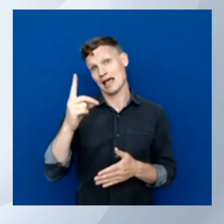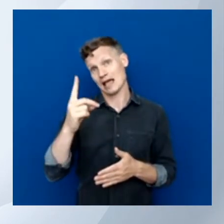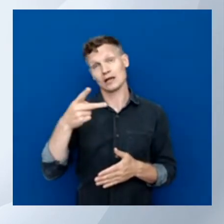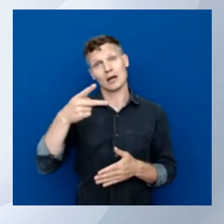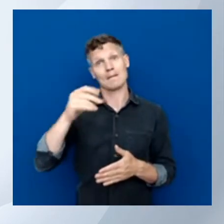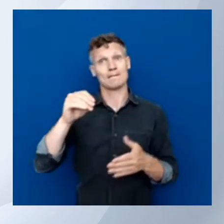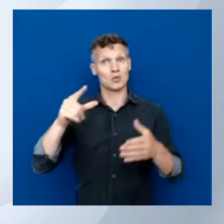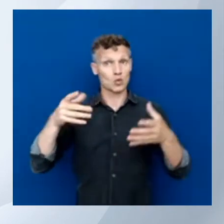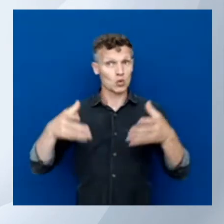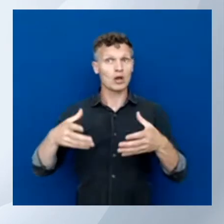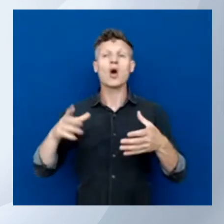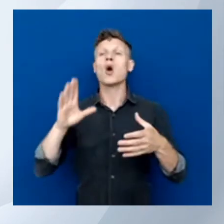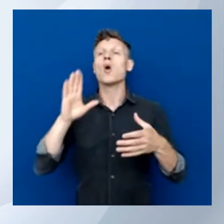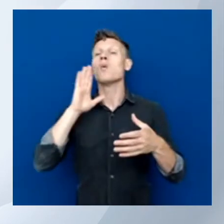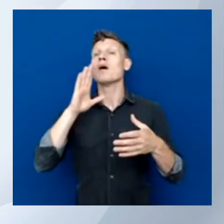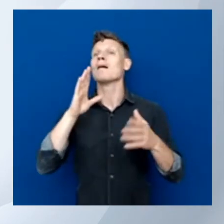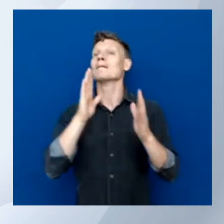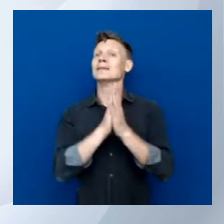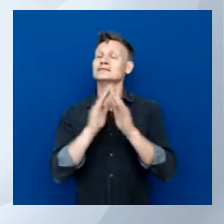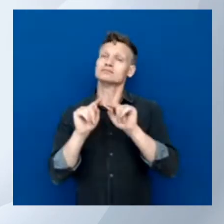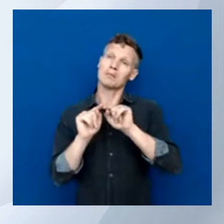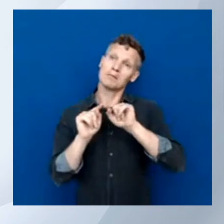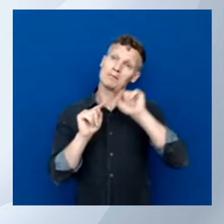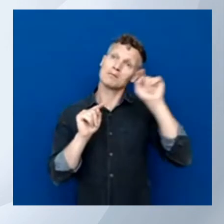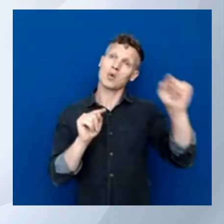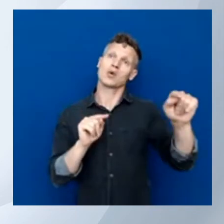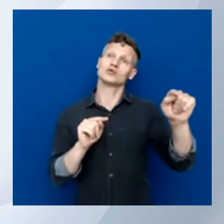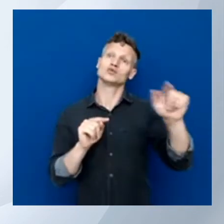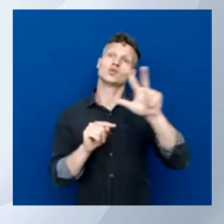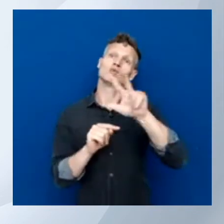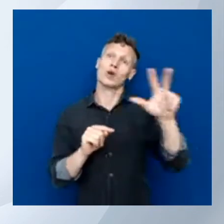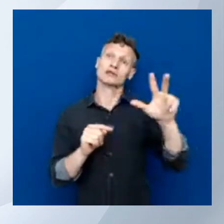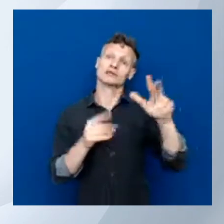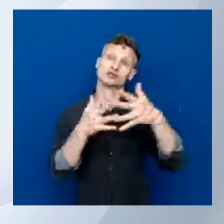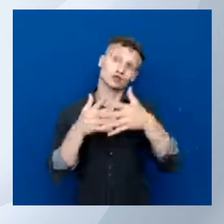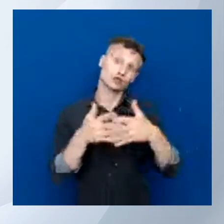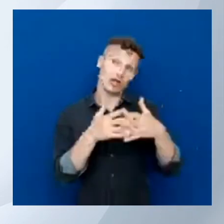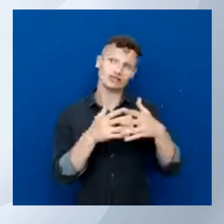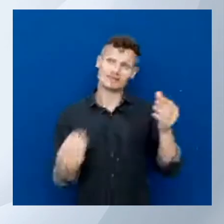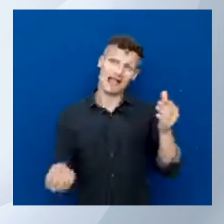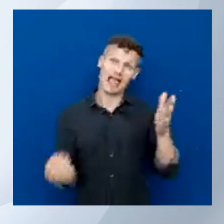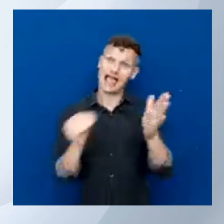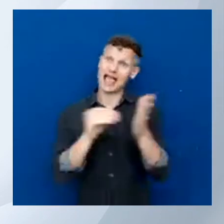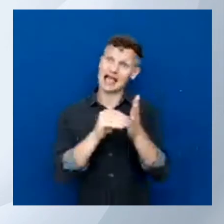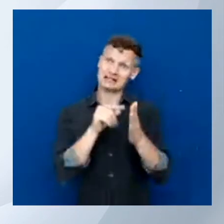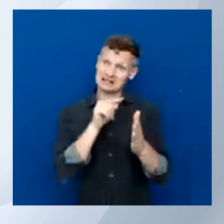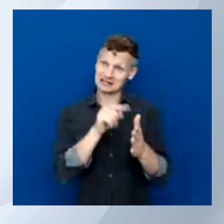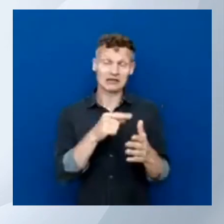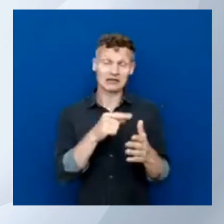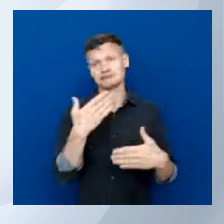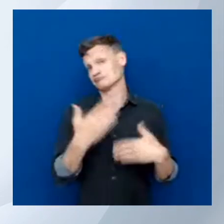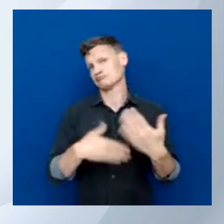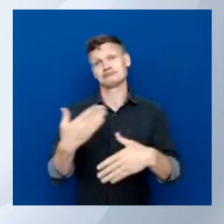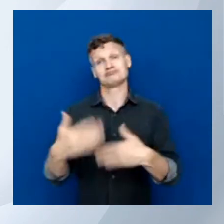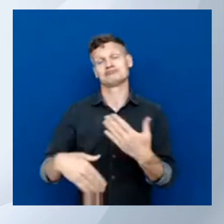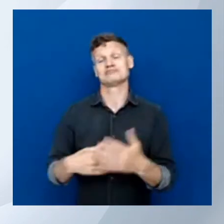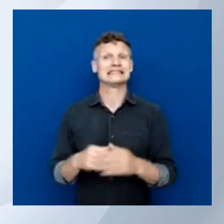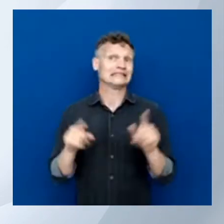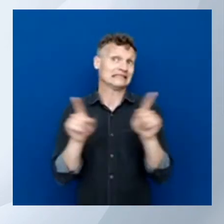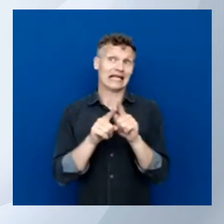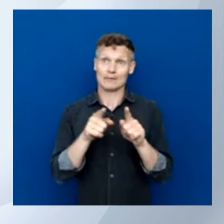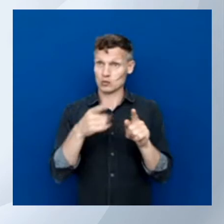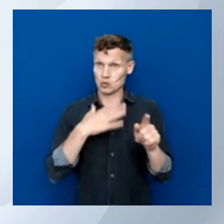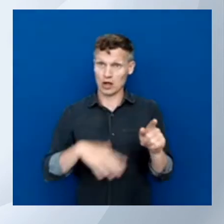US Azure service that I've created, add it into the service, and away we go. The same goes for deleting a service. So if you wanted